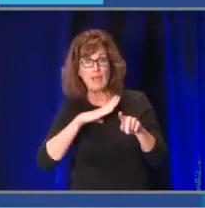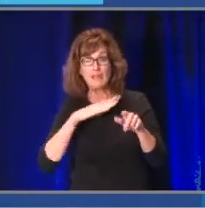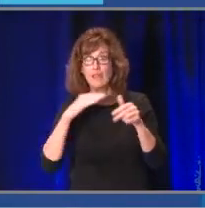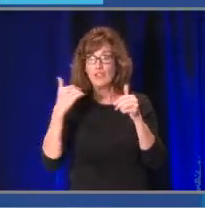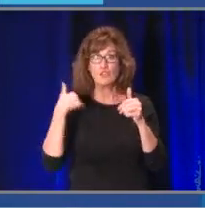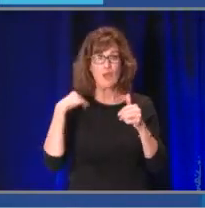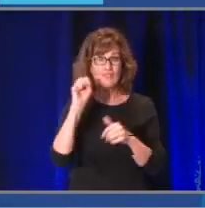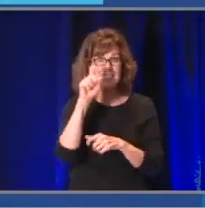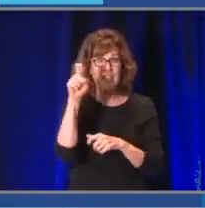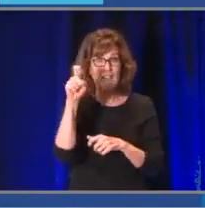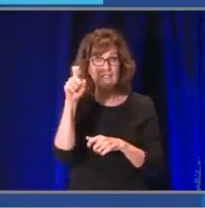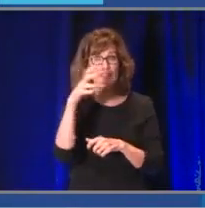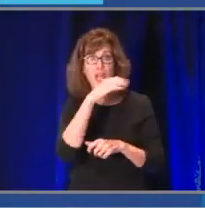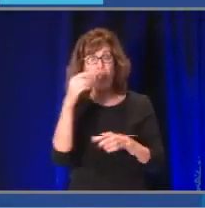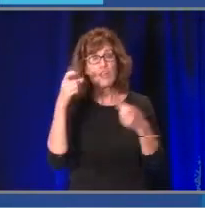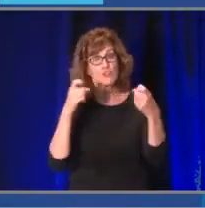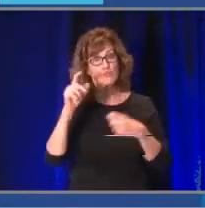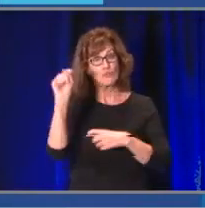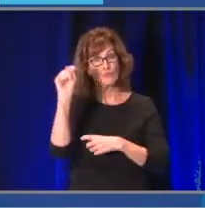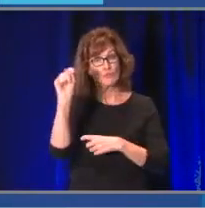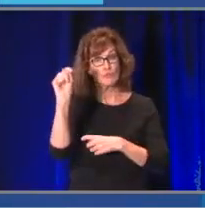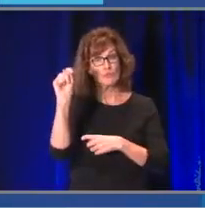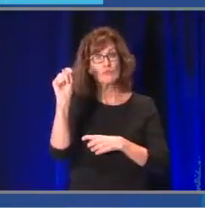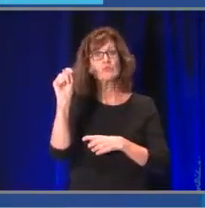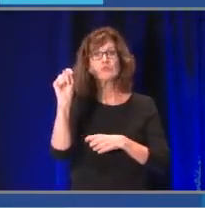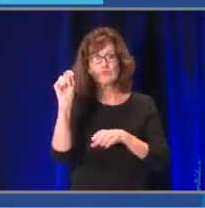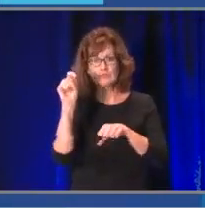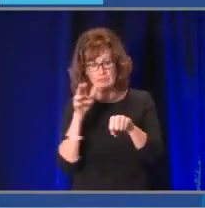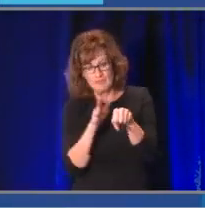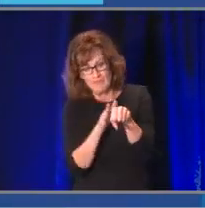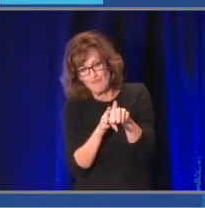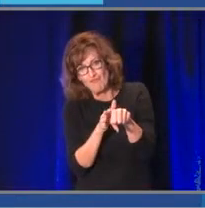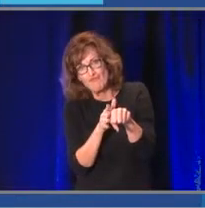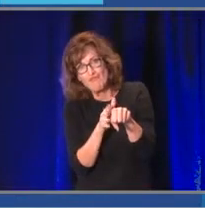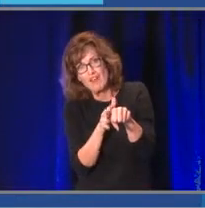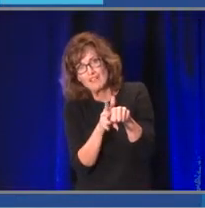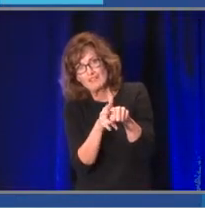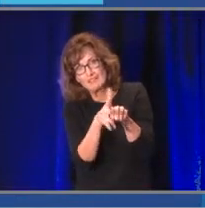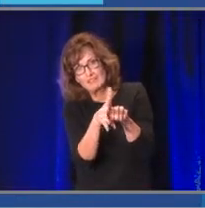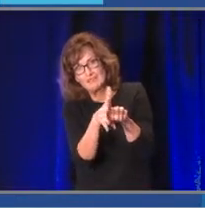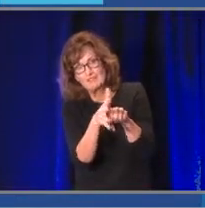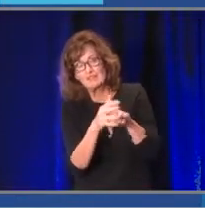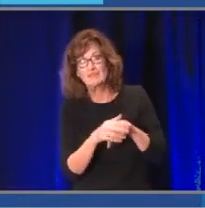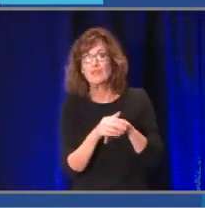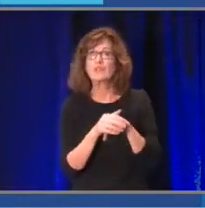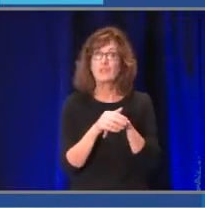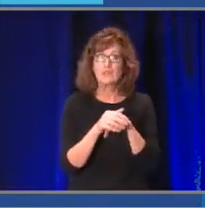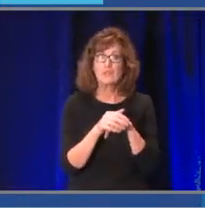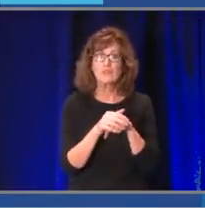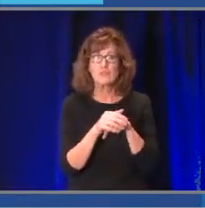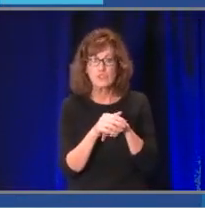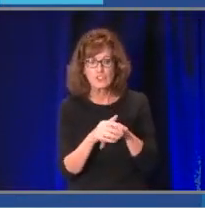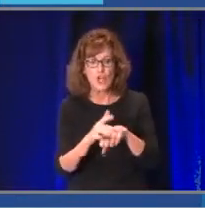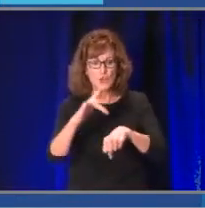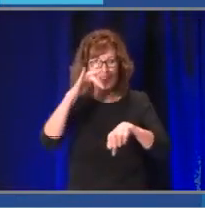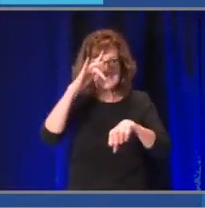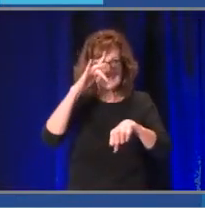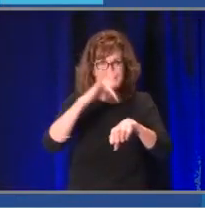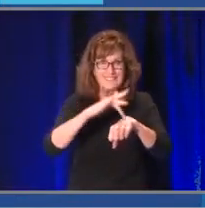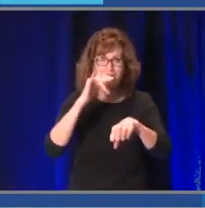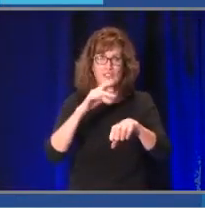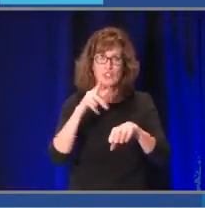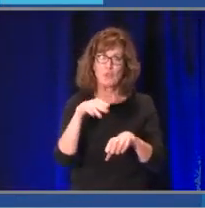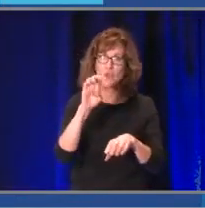sexual intercourse as well as control the urine, run just next to that prostate. So as you can imagine, getting to the prostate